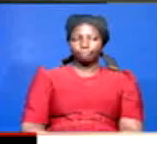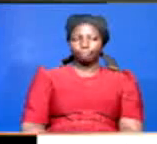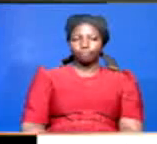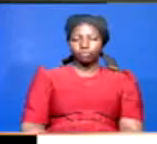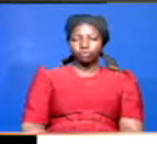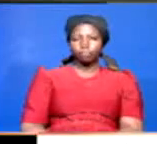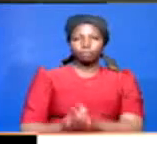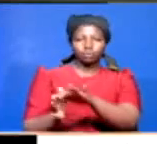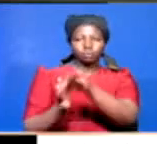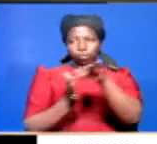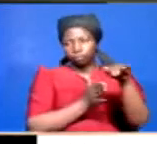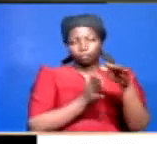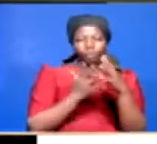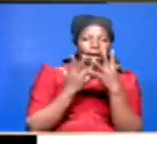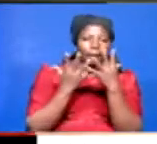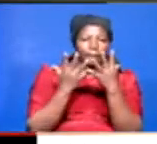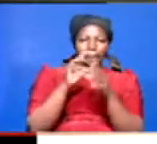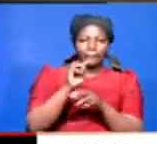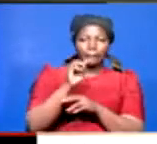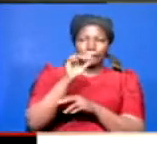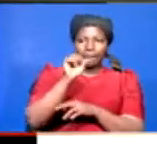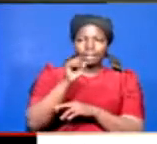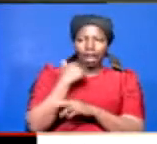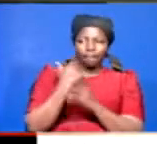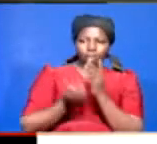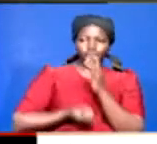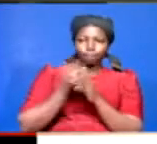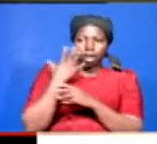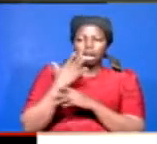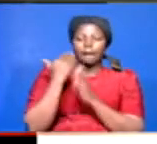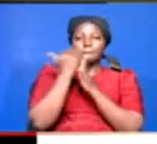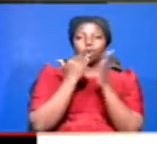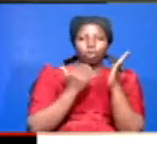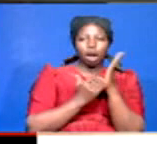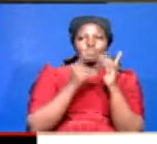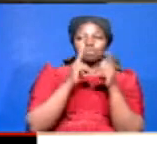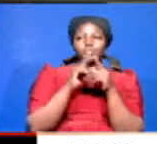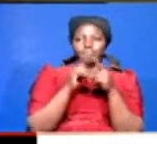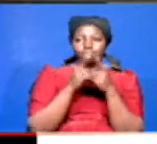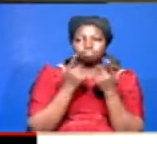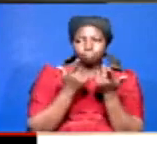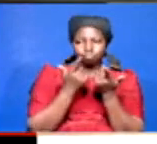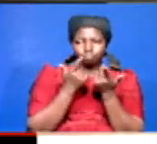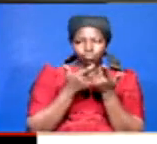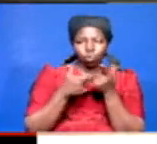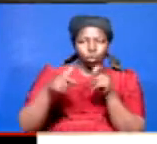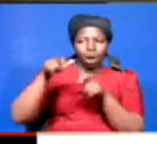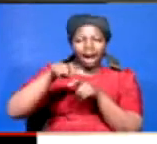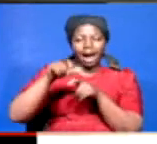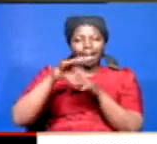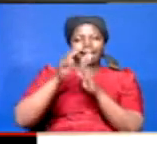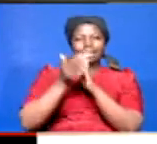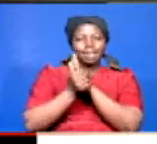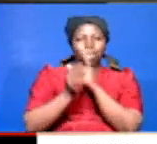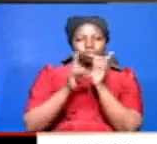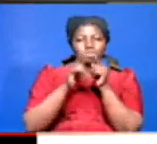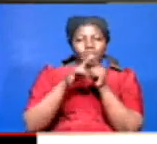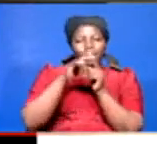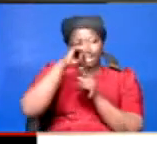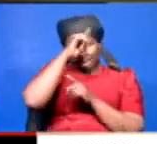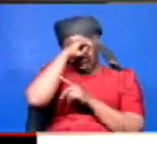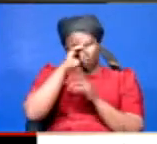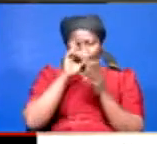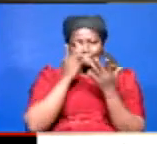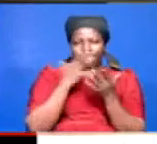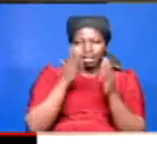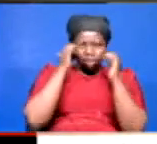Moving on, Microsoft has rolled out an initiative to upskill undergraduate Kenya students with digital and coding